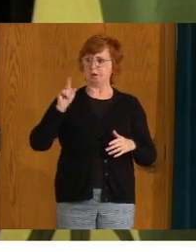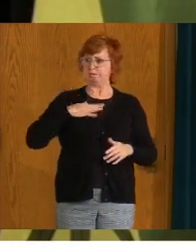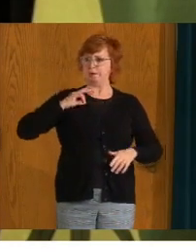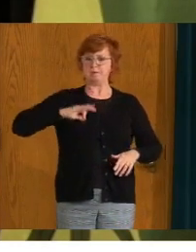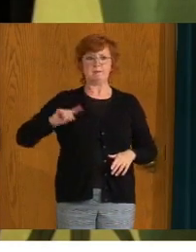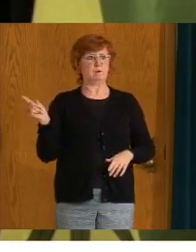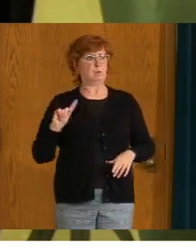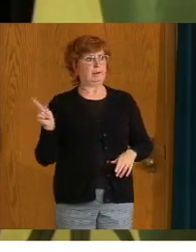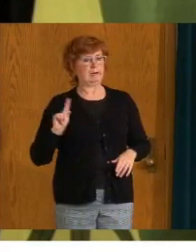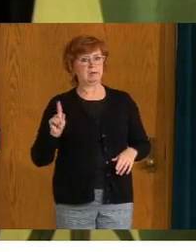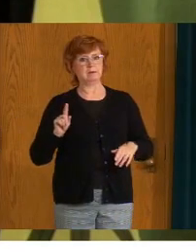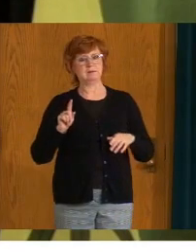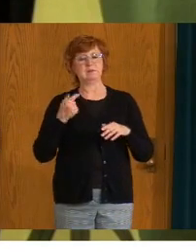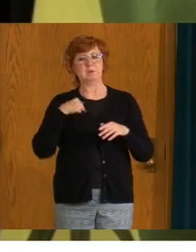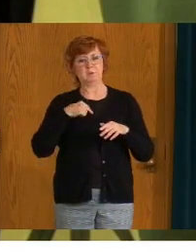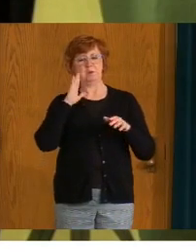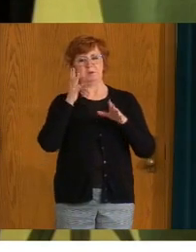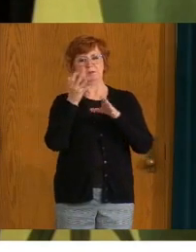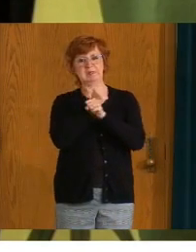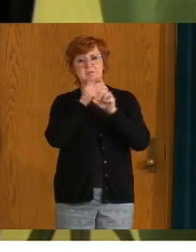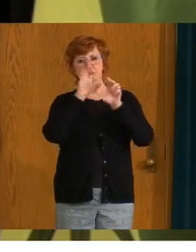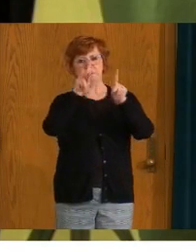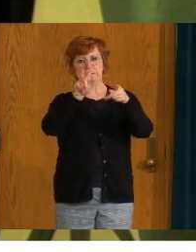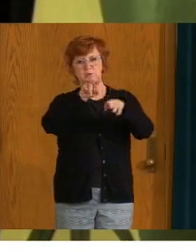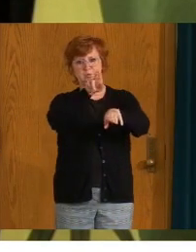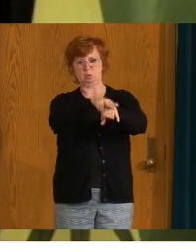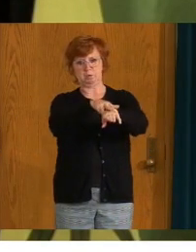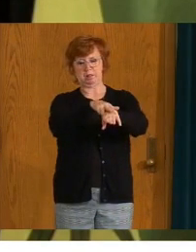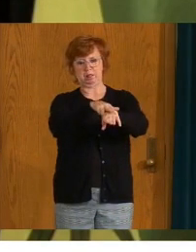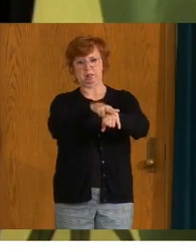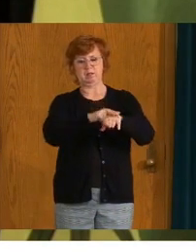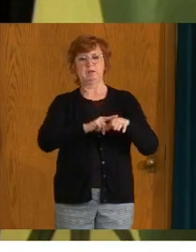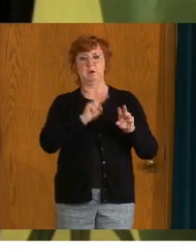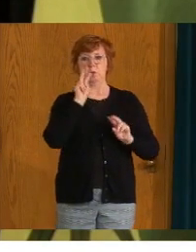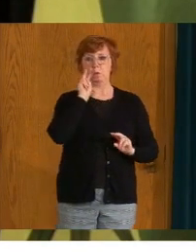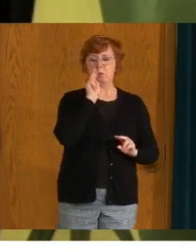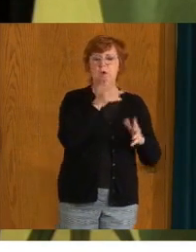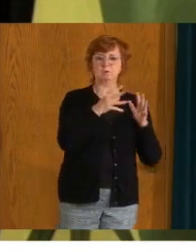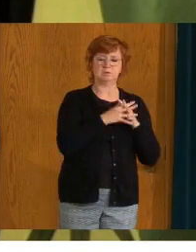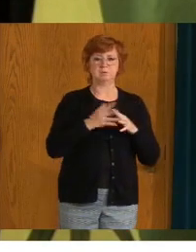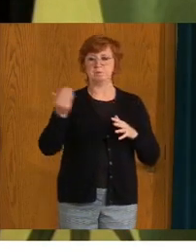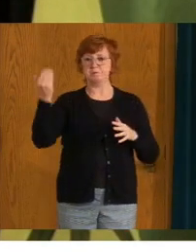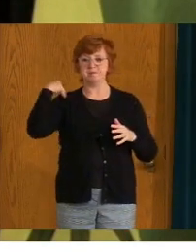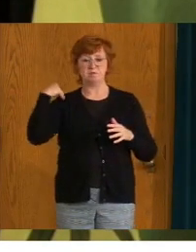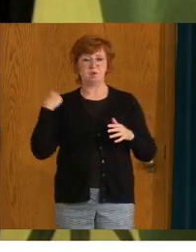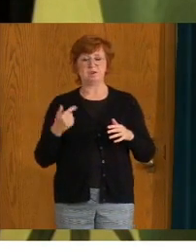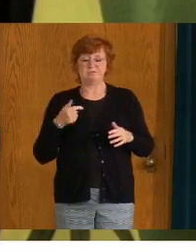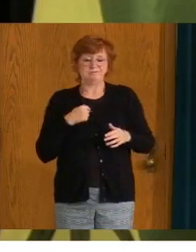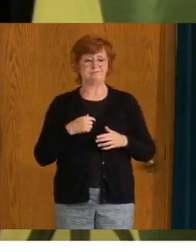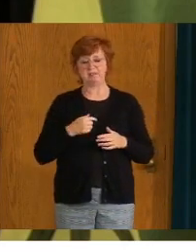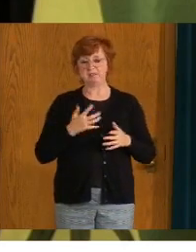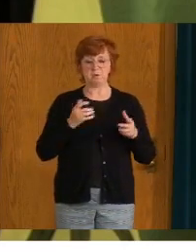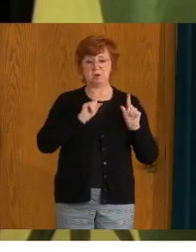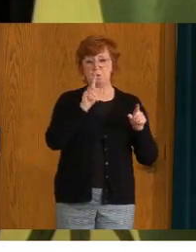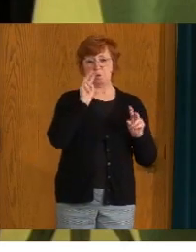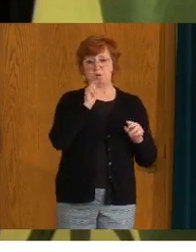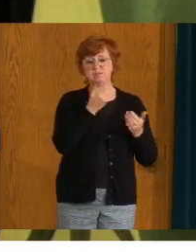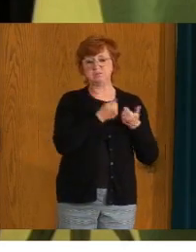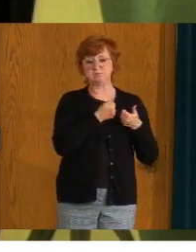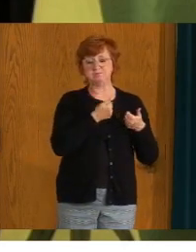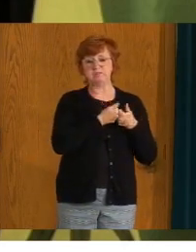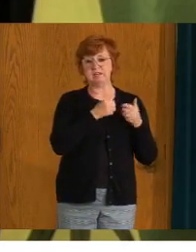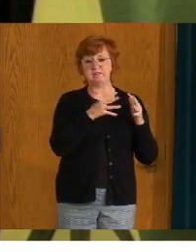to doing things in our community that at one point in time, quite frankly, we took for granted, and I don't think we'll take them for granted for a long period of time